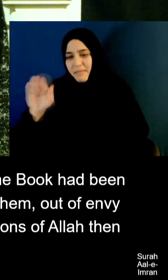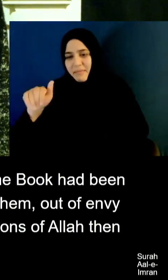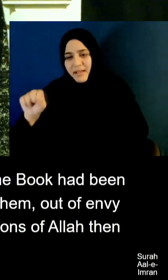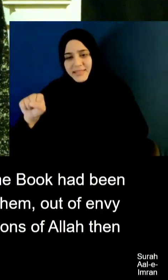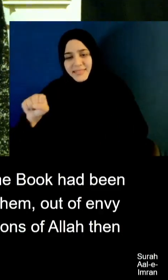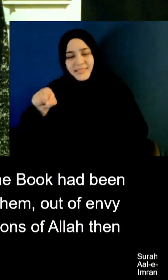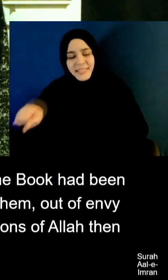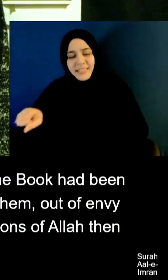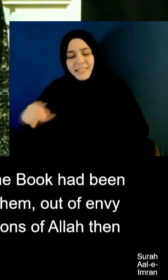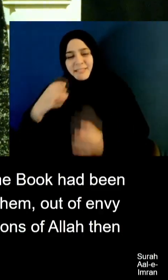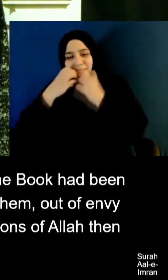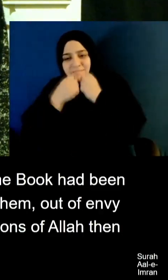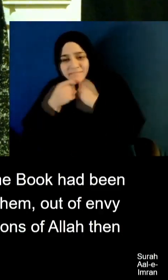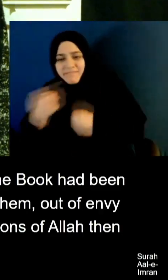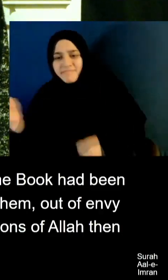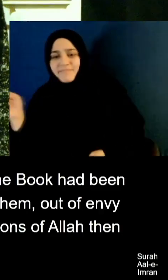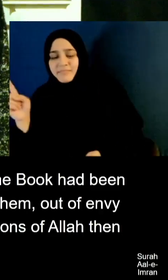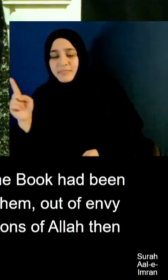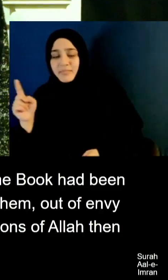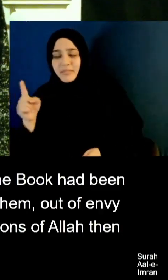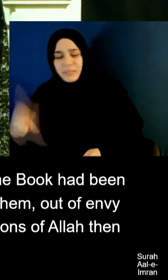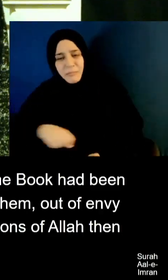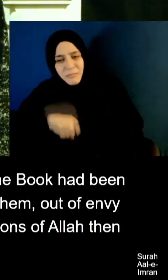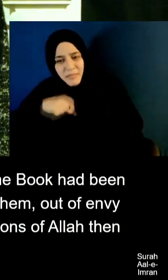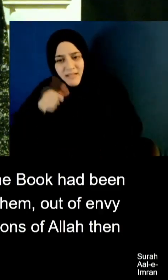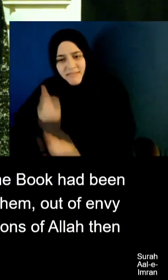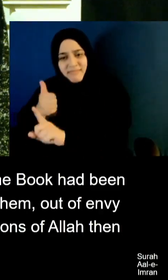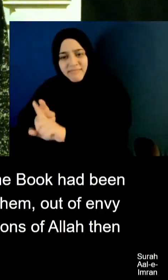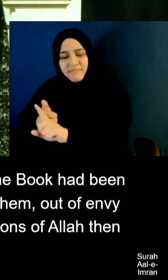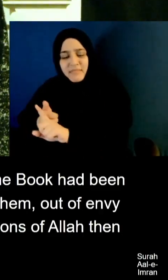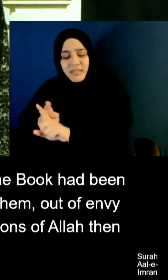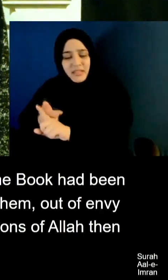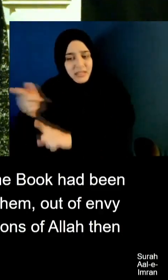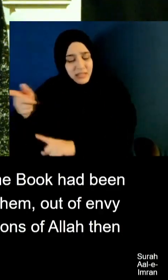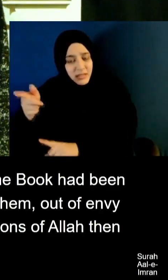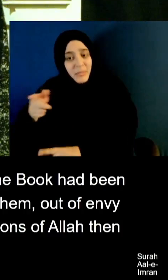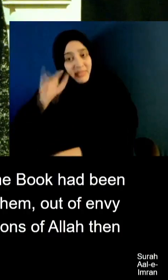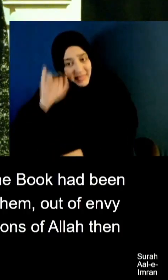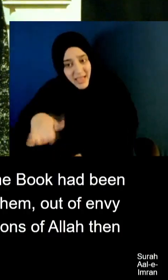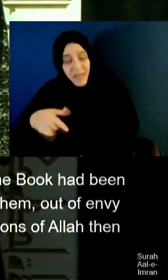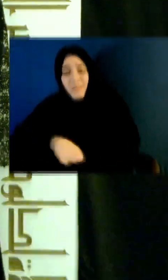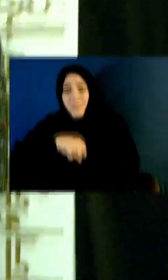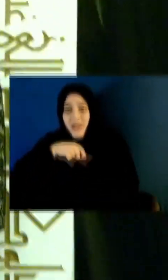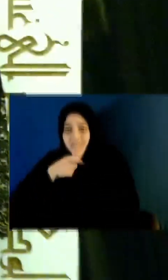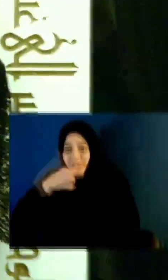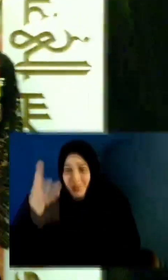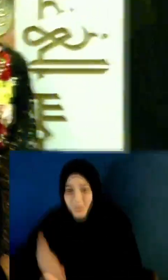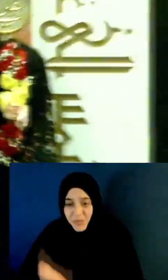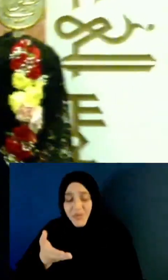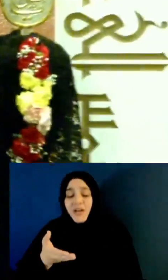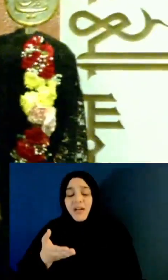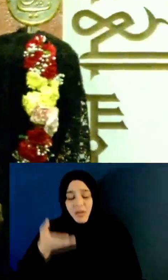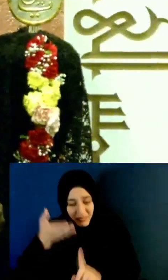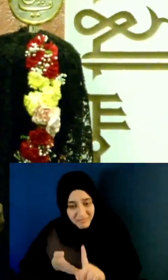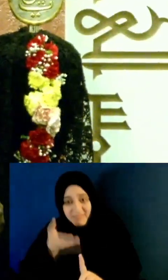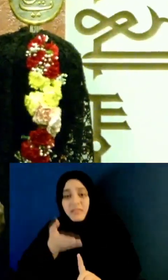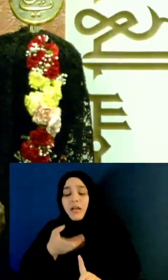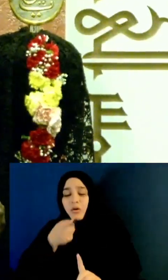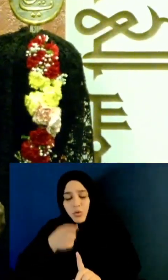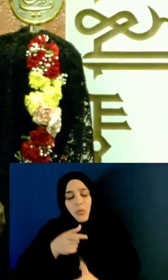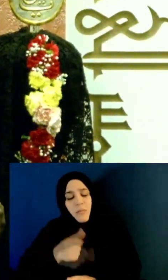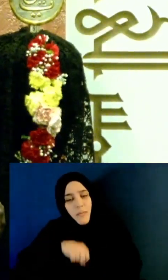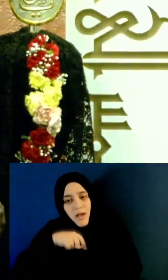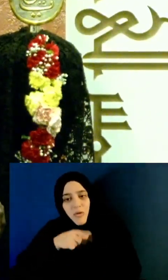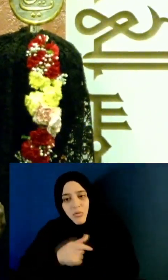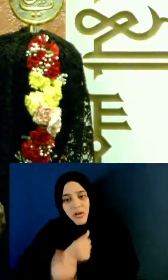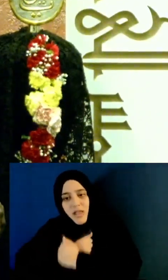That's being proud of who you are. Being proud of your wilaya for Ahlul Bayt alayhimu salatu wassalam. Abbas said,